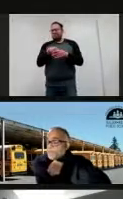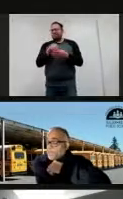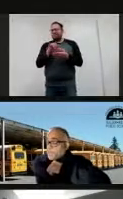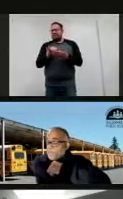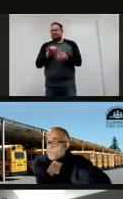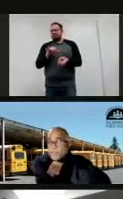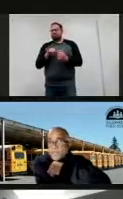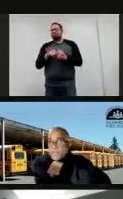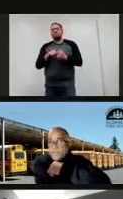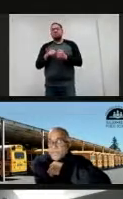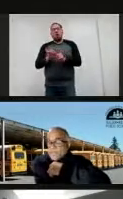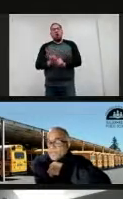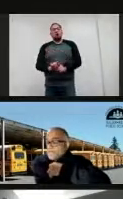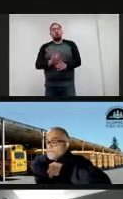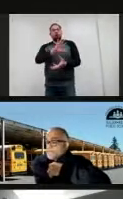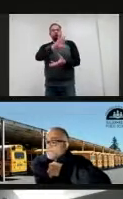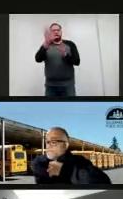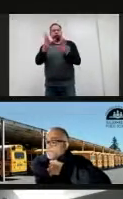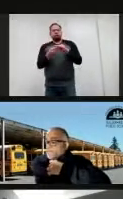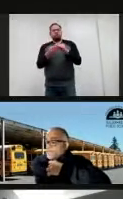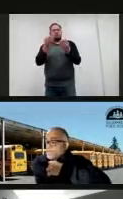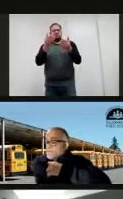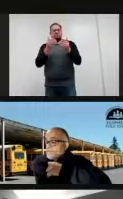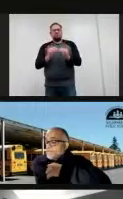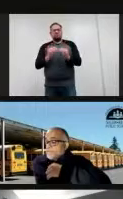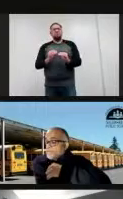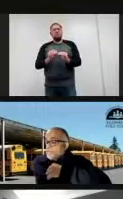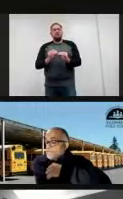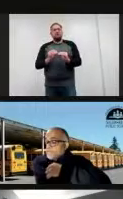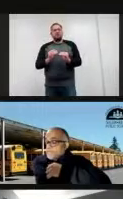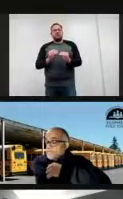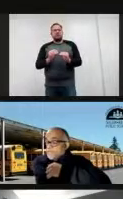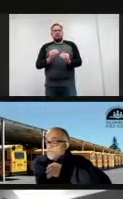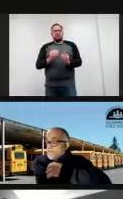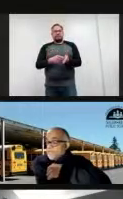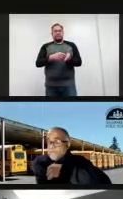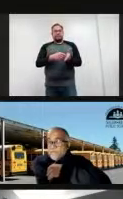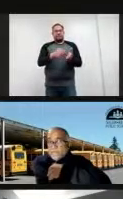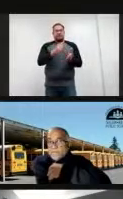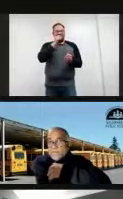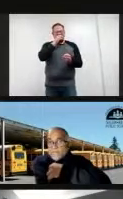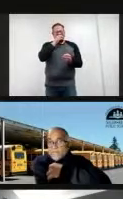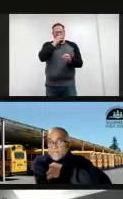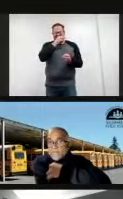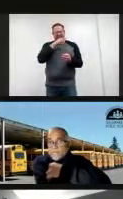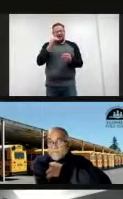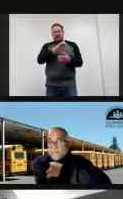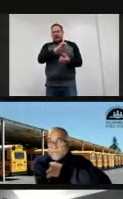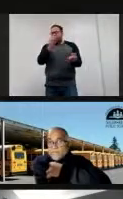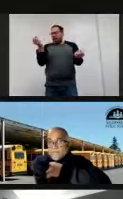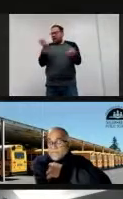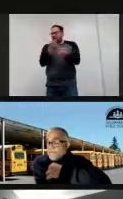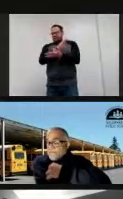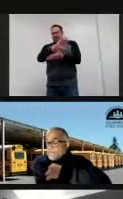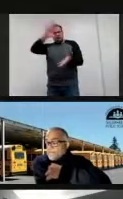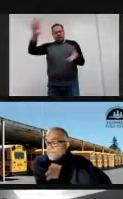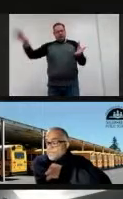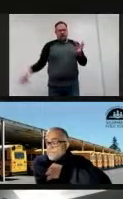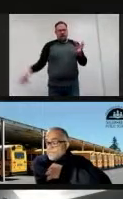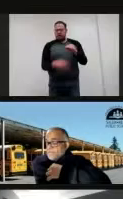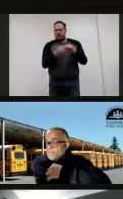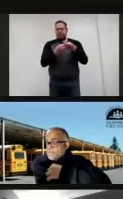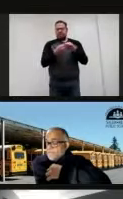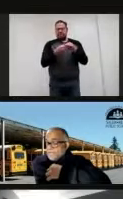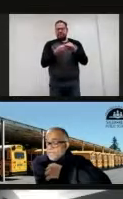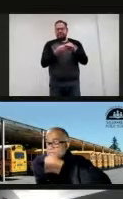There's also the total. So the next column is the total compensation. That's salary plus all those other pieces that figure